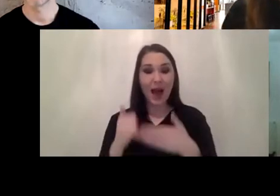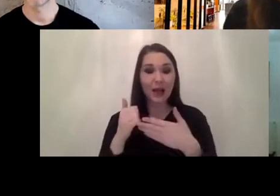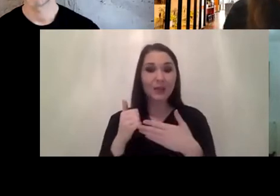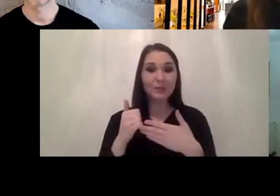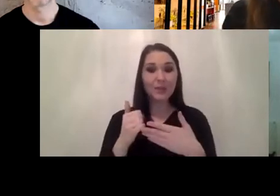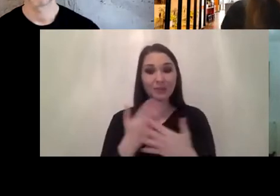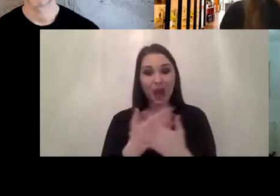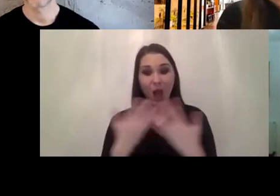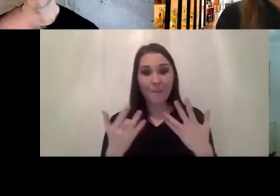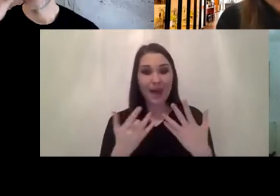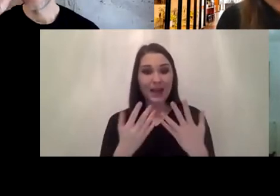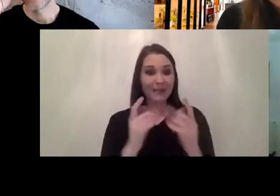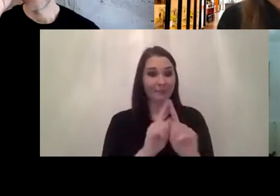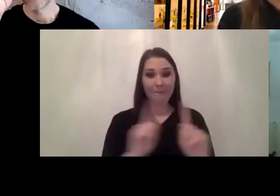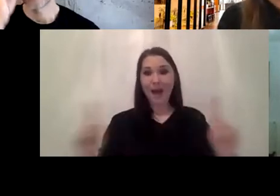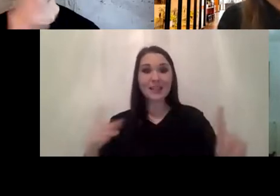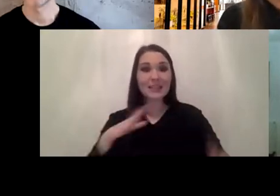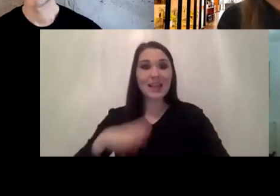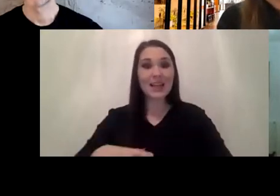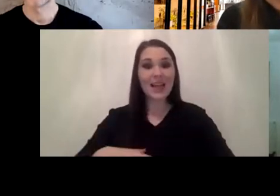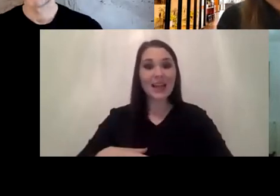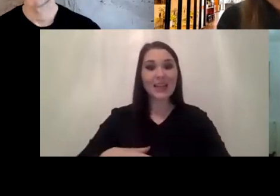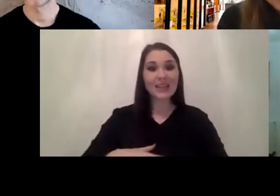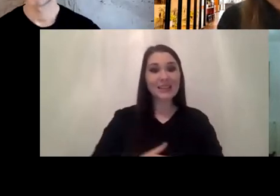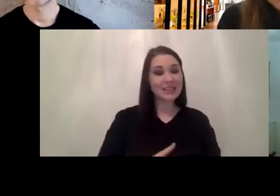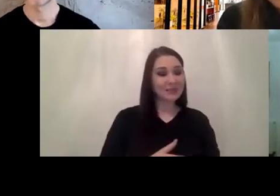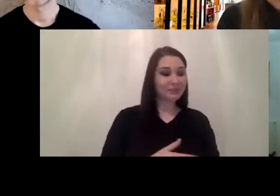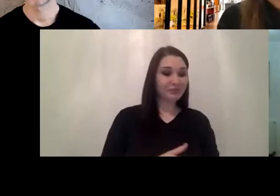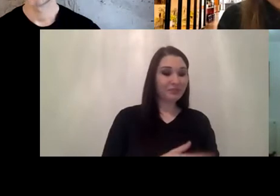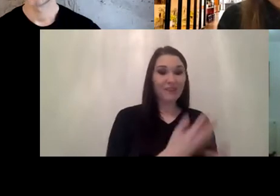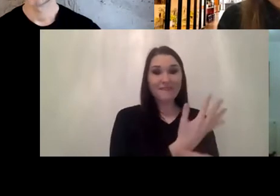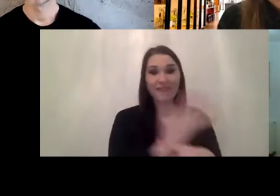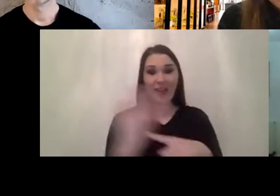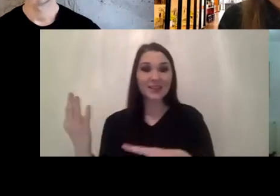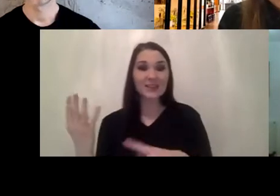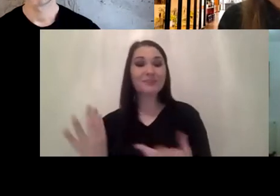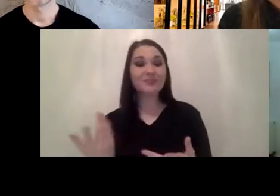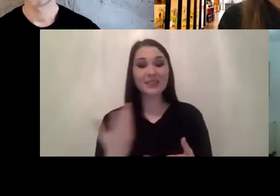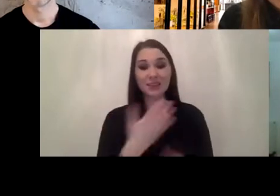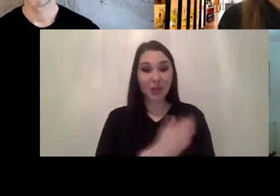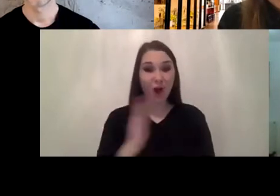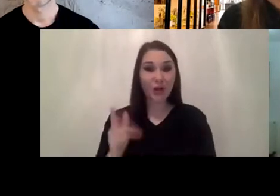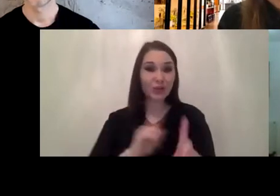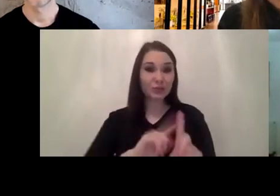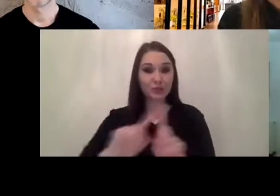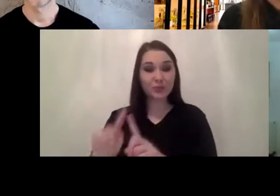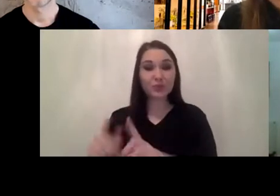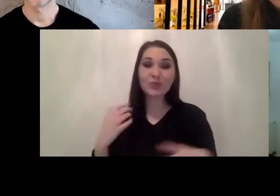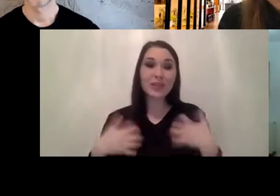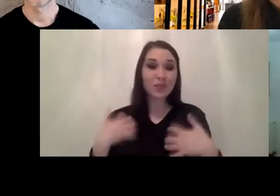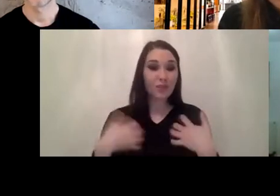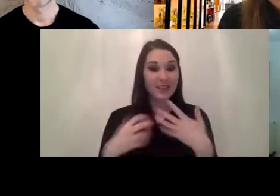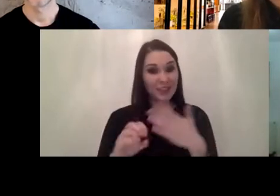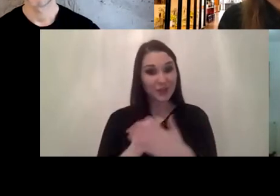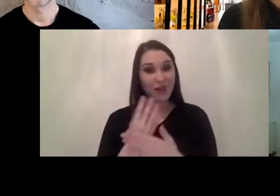many panels they need to, you know, put the fencing up in their garden. So there's been some really, really interesting developments in that way